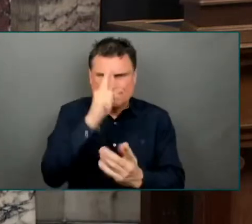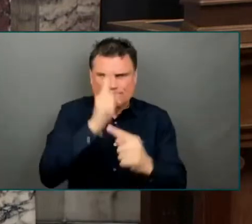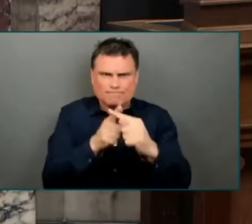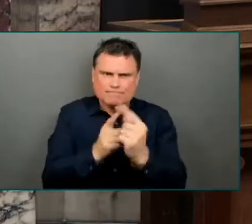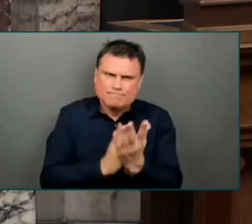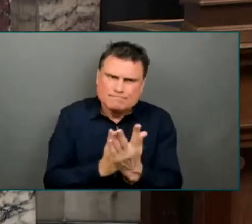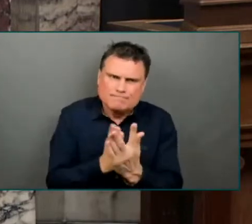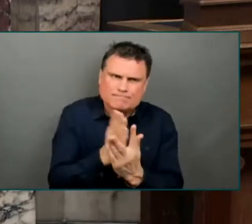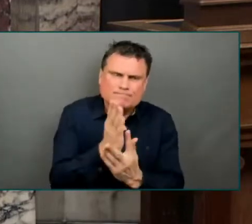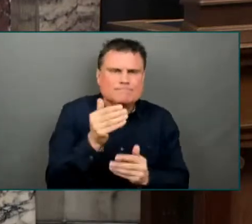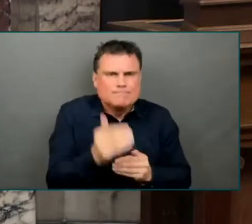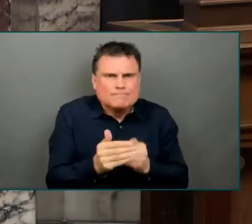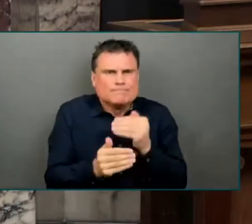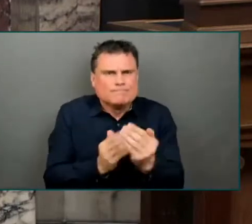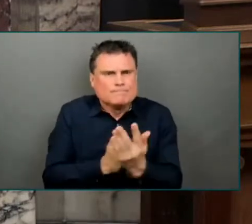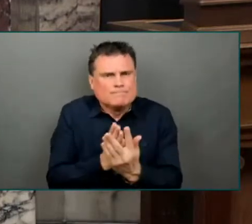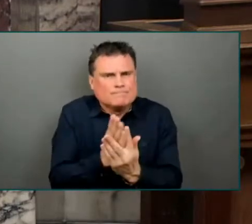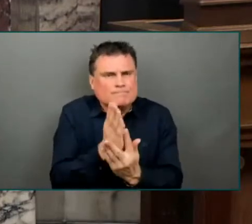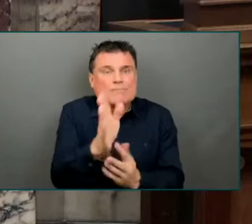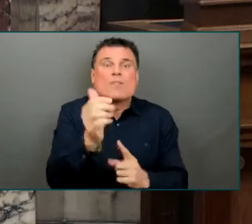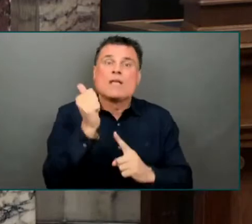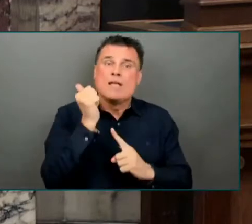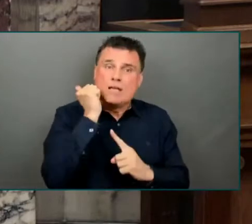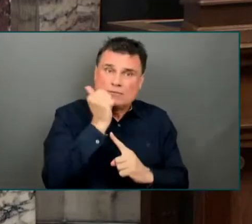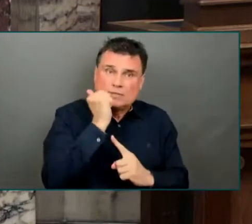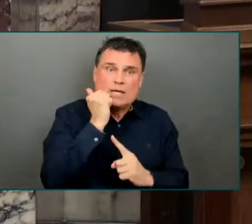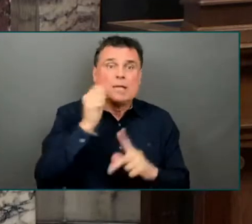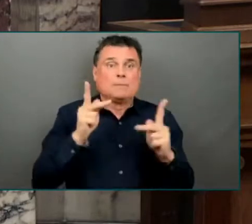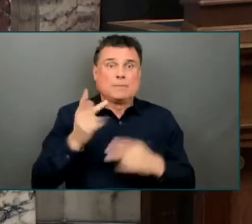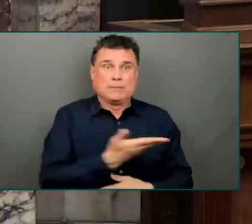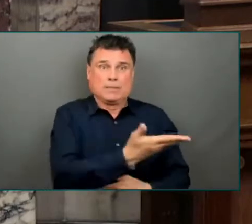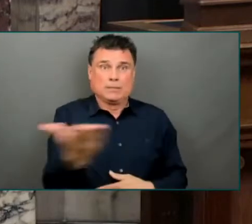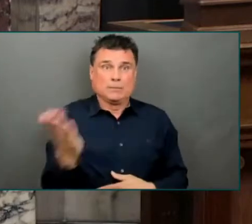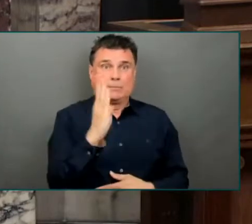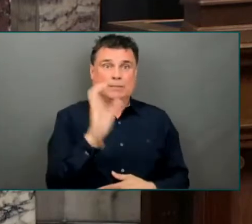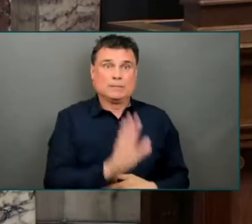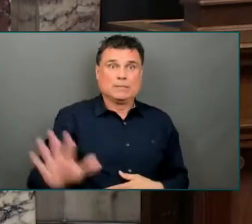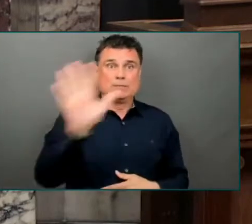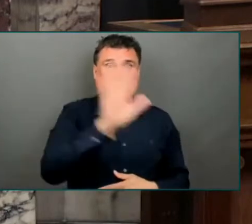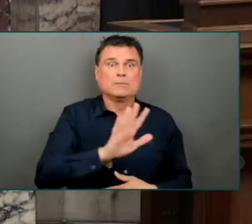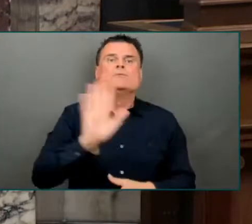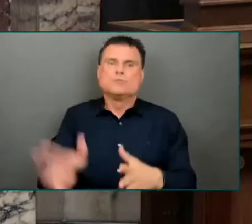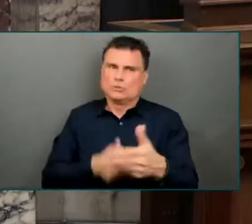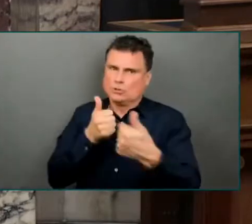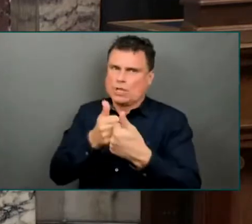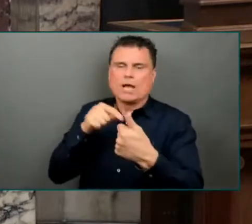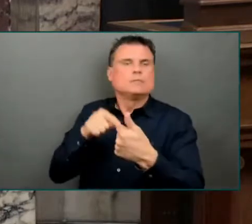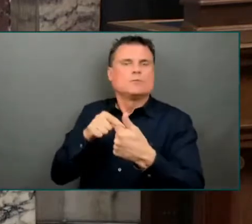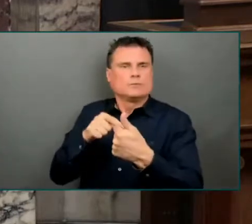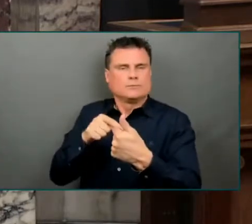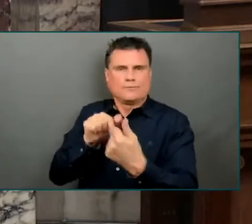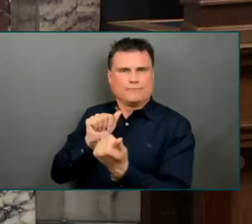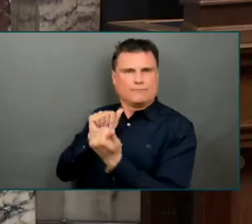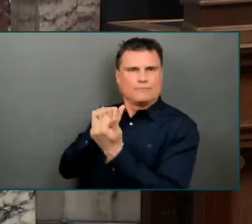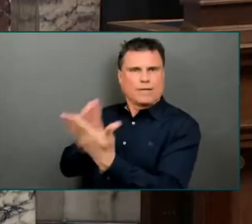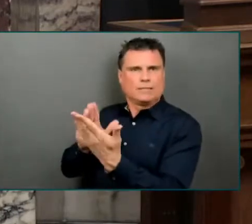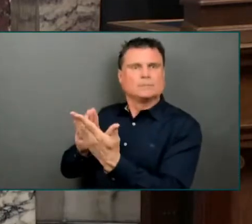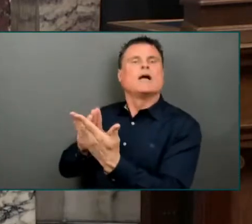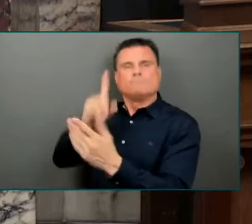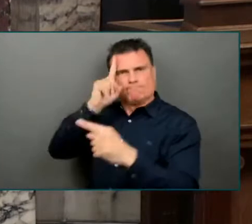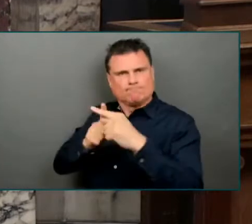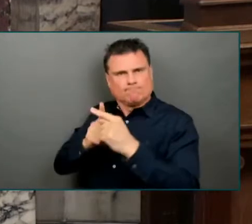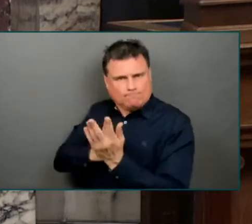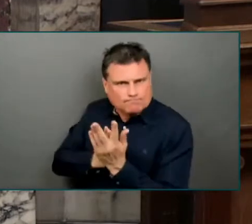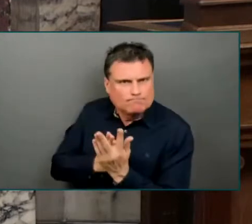challenges with resilience. We are stronger together. And we recognize that may require